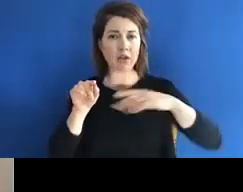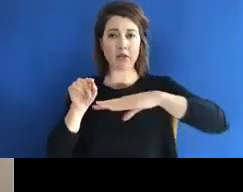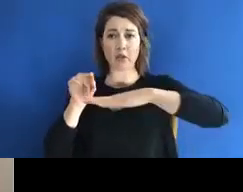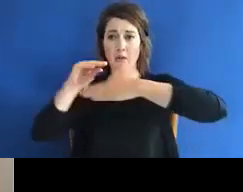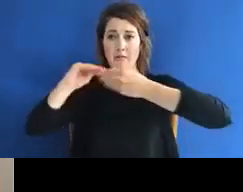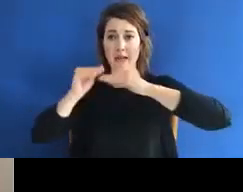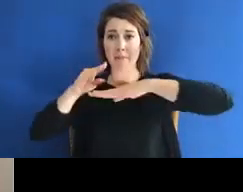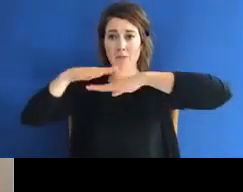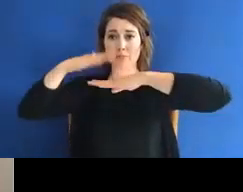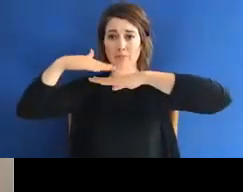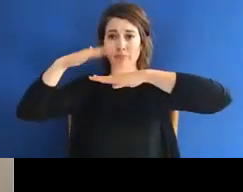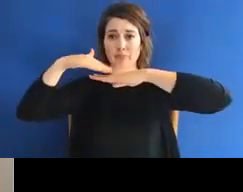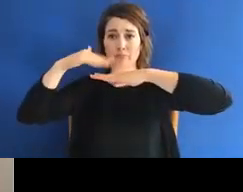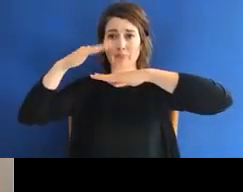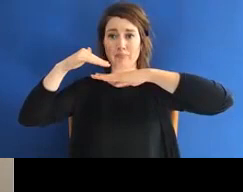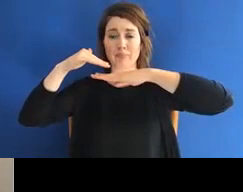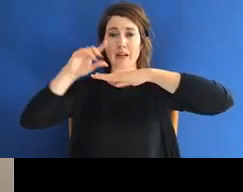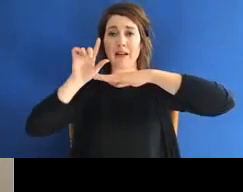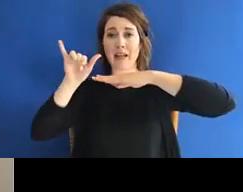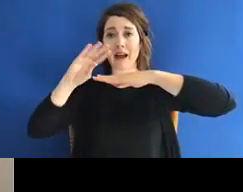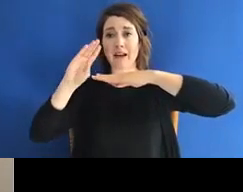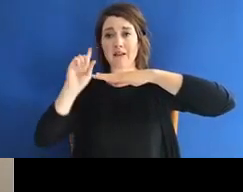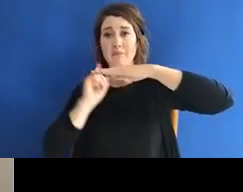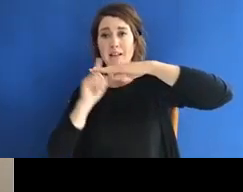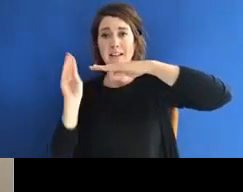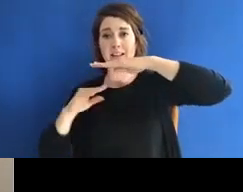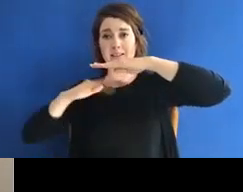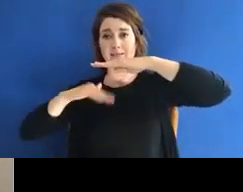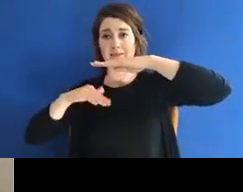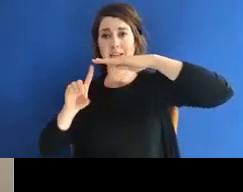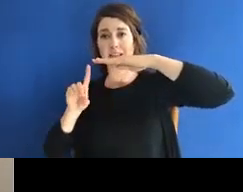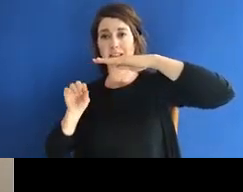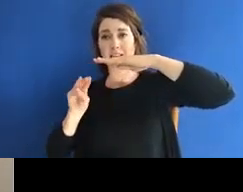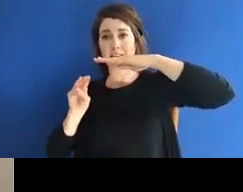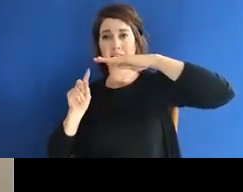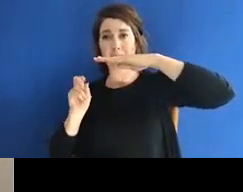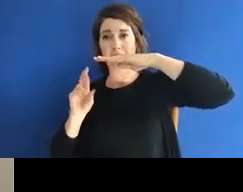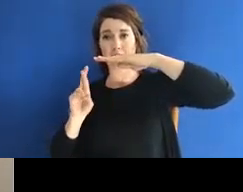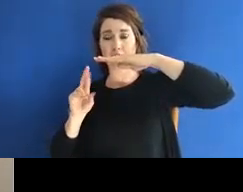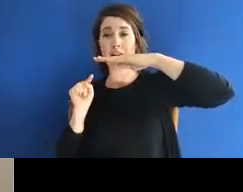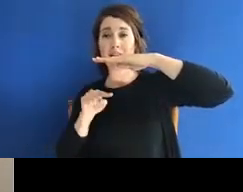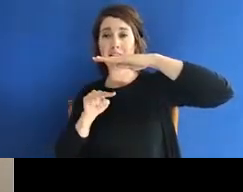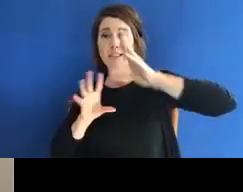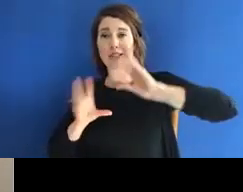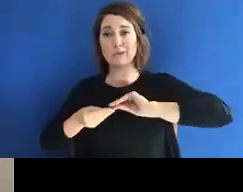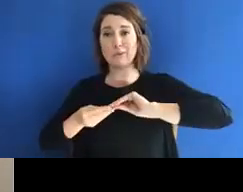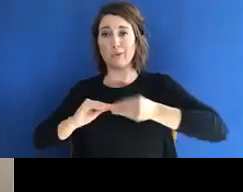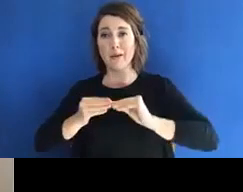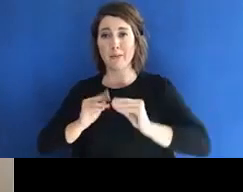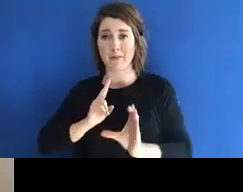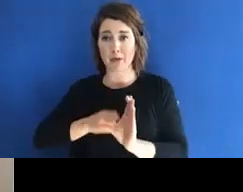skill gains rate denominator. And the denominator, in turn, is the total number of